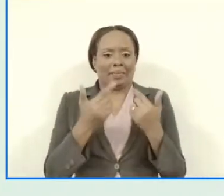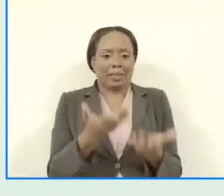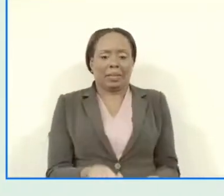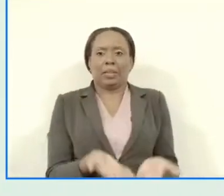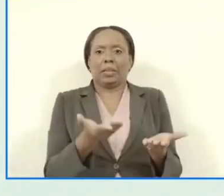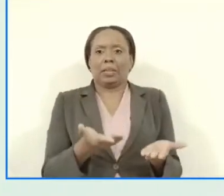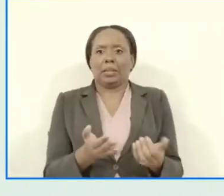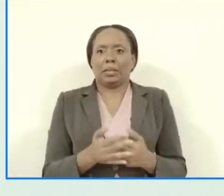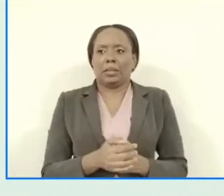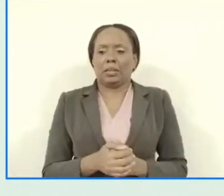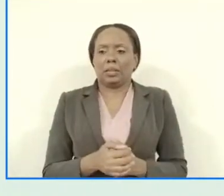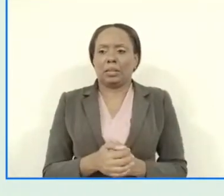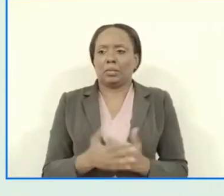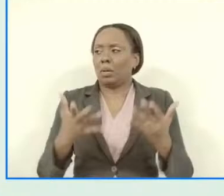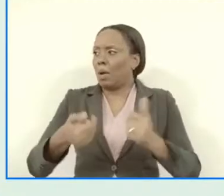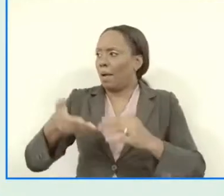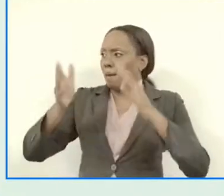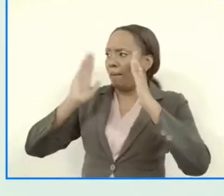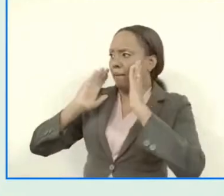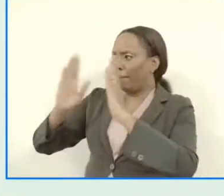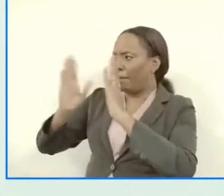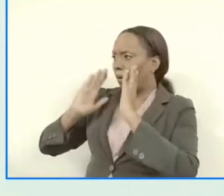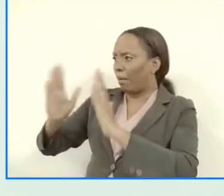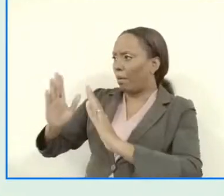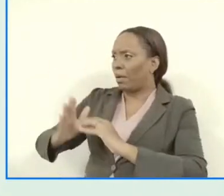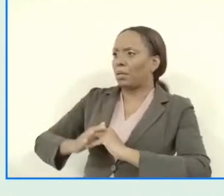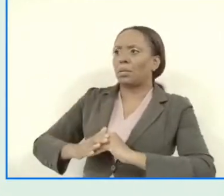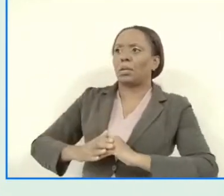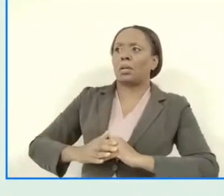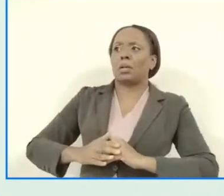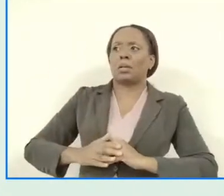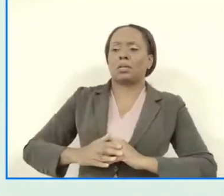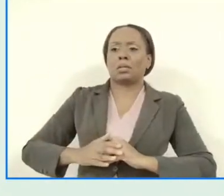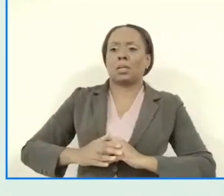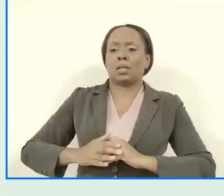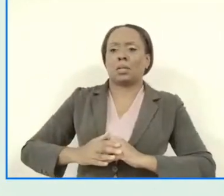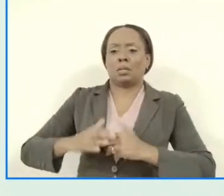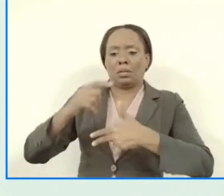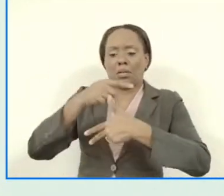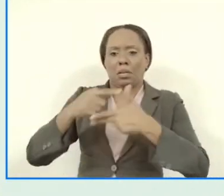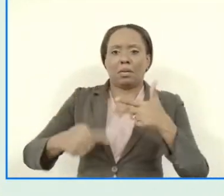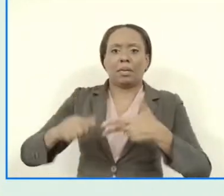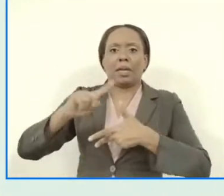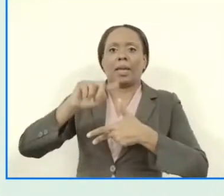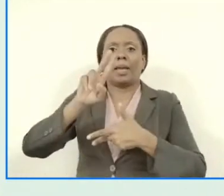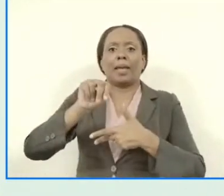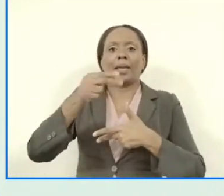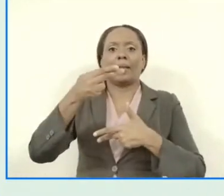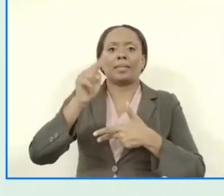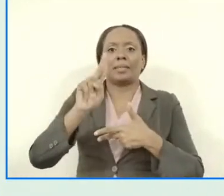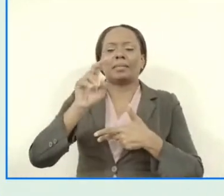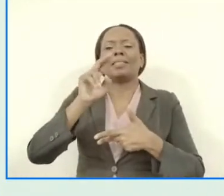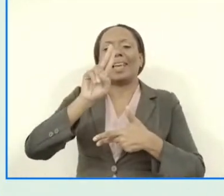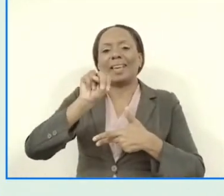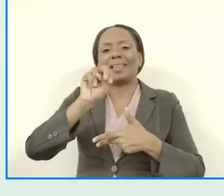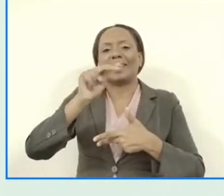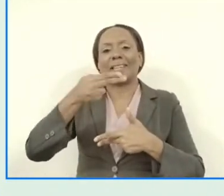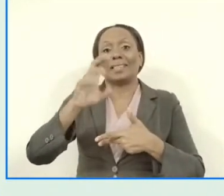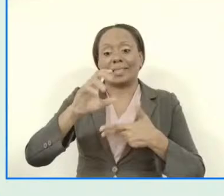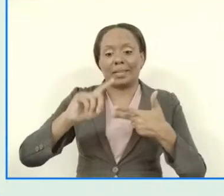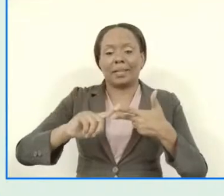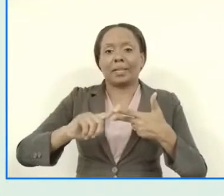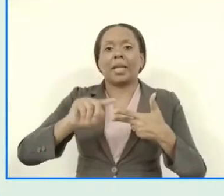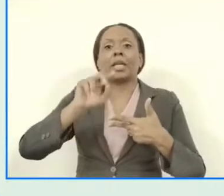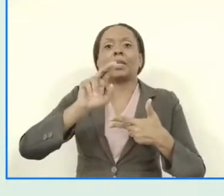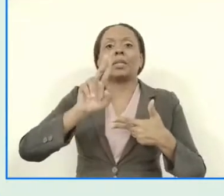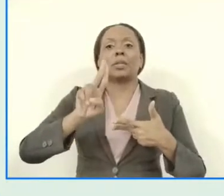focus right now of the Ministry of Housing, RDC, and UDC. So I'm just putting that in some context because that was a question that came up. But